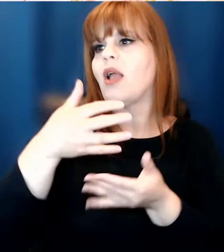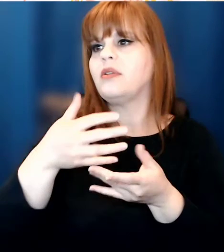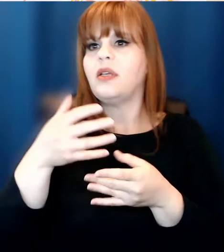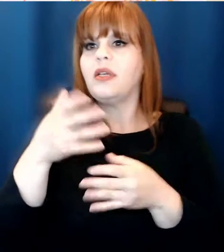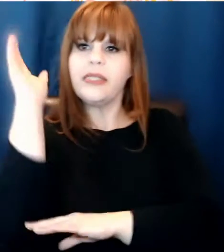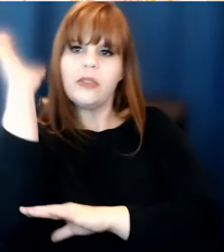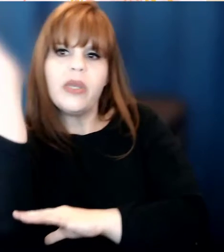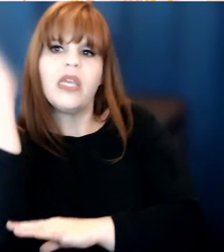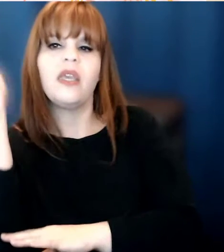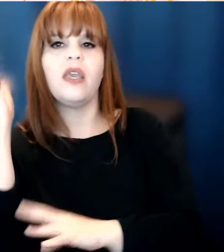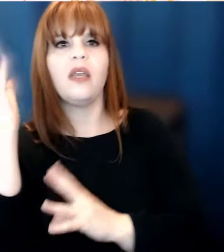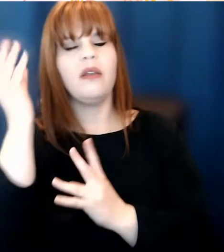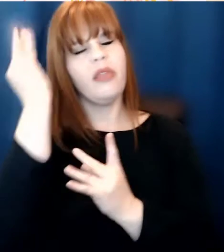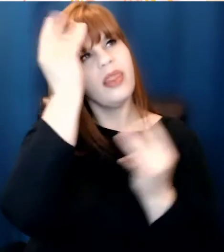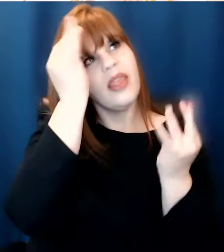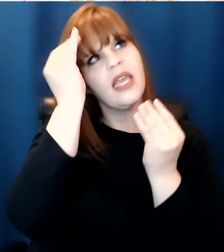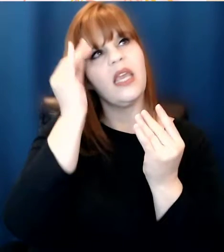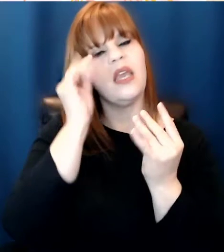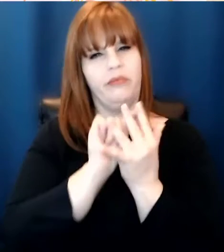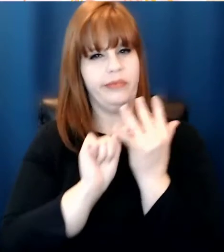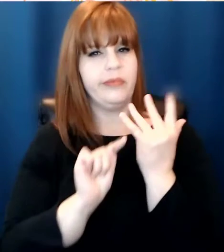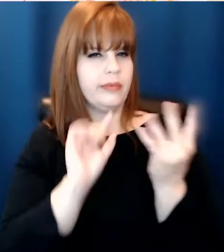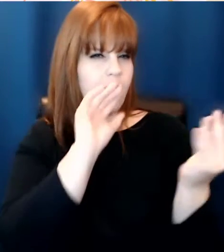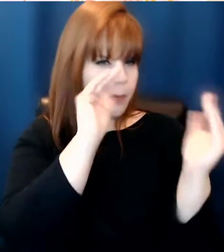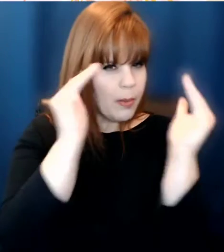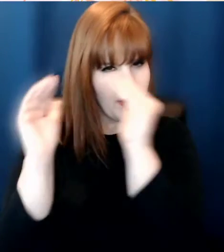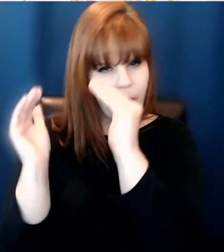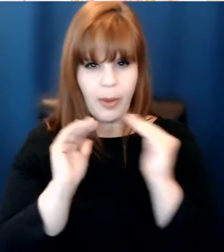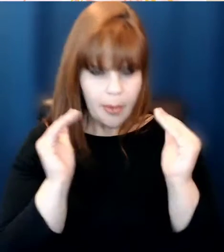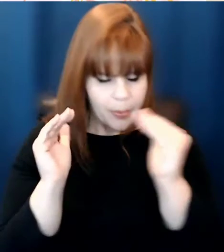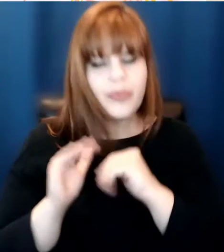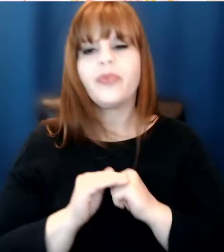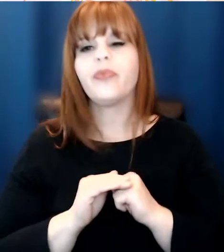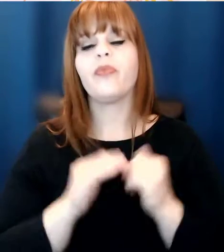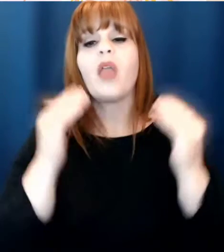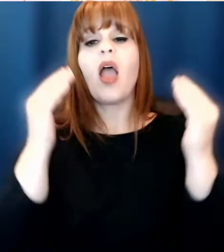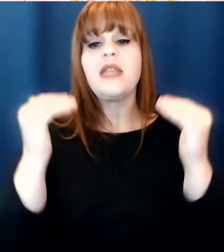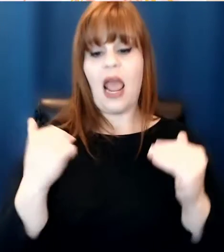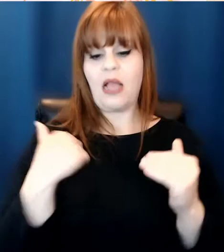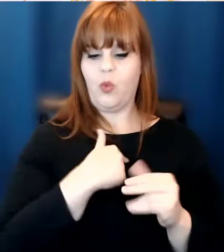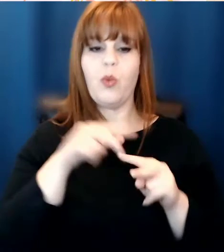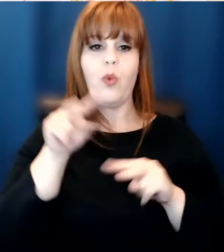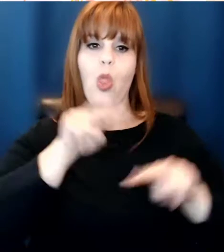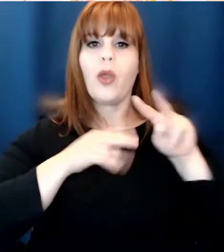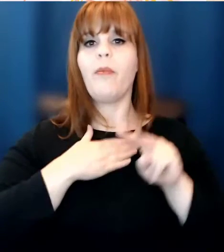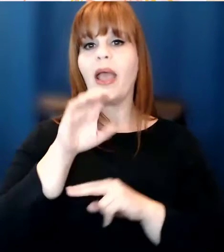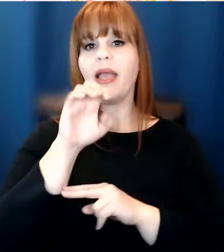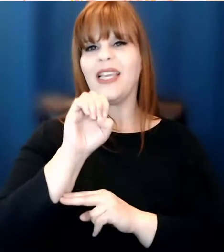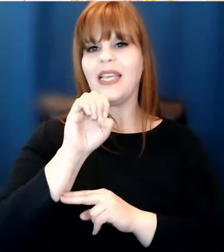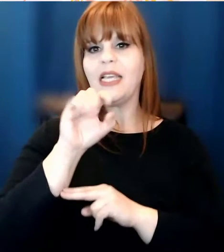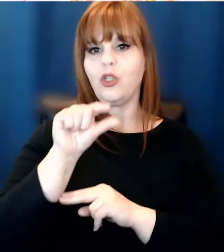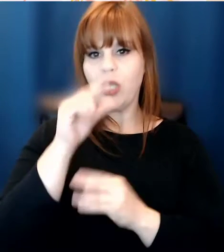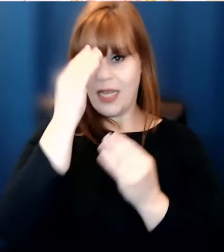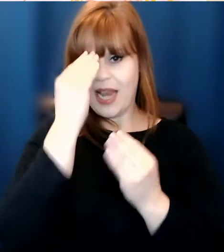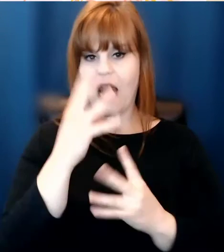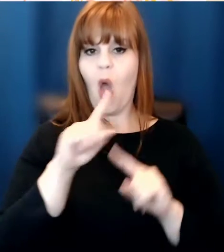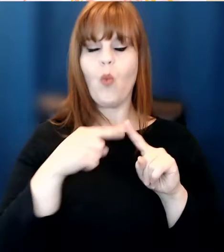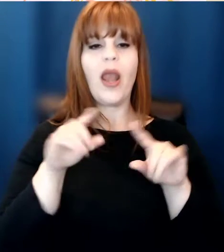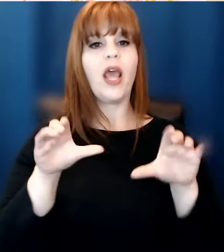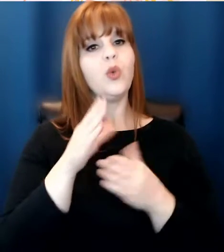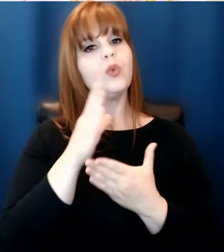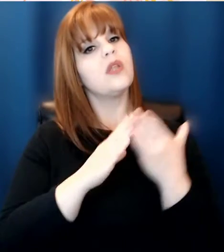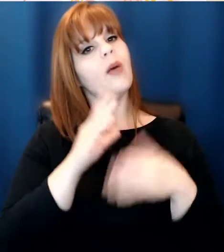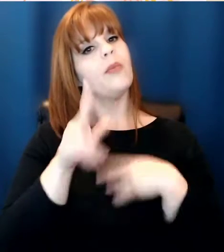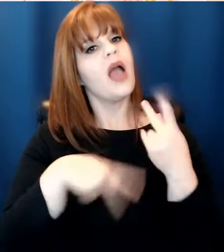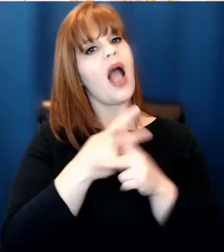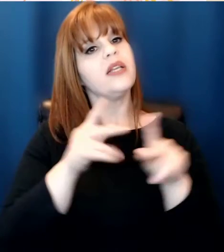things. Next, we will look at my EEG data when I do some kind of action. And